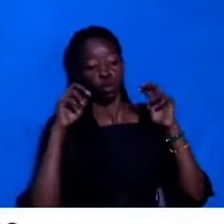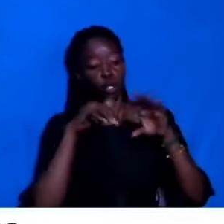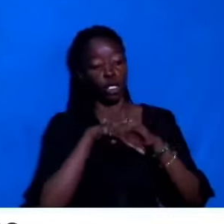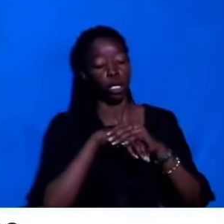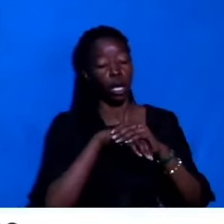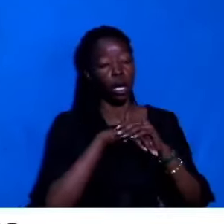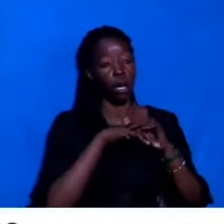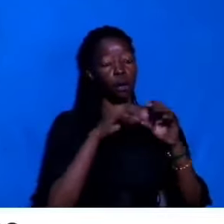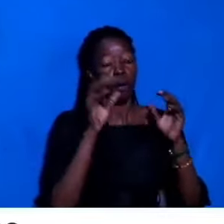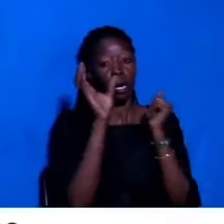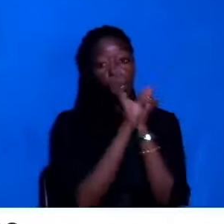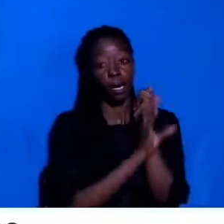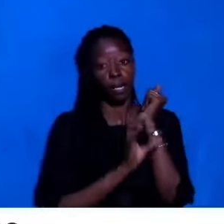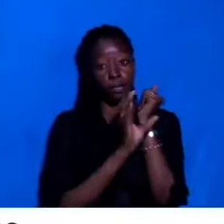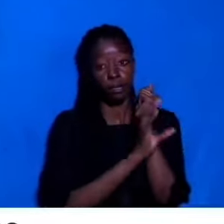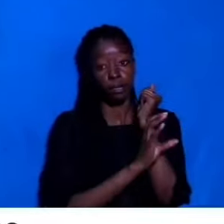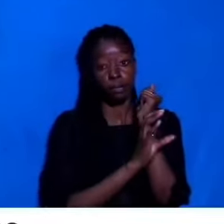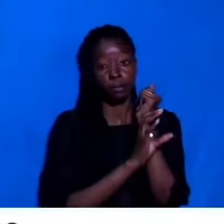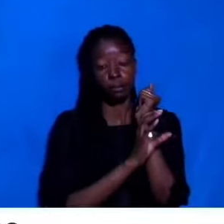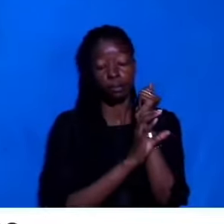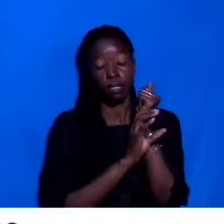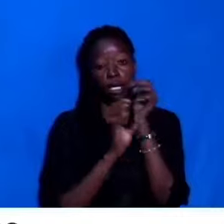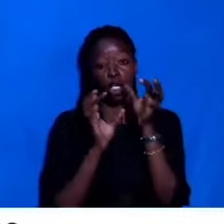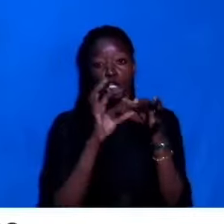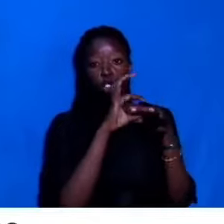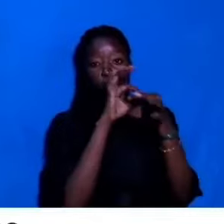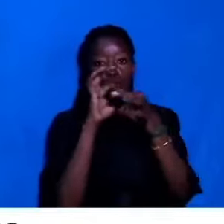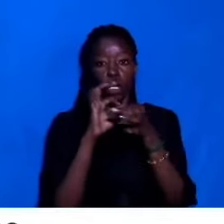together. You know?